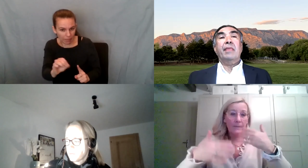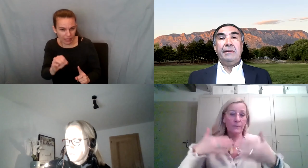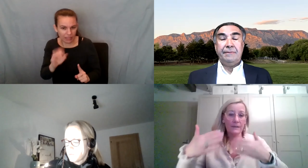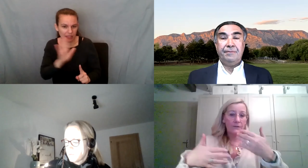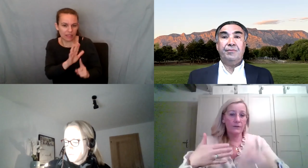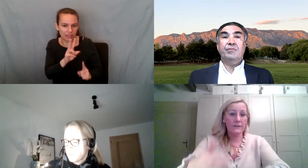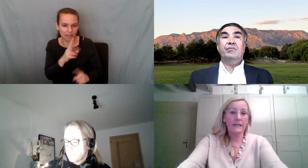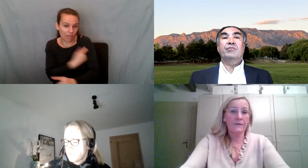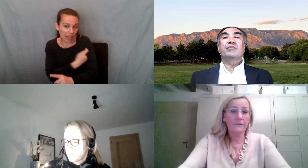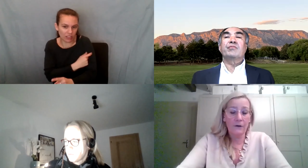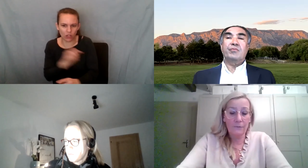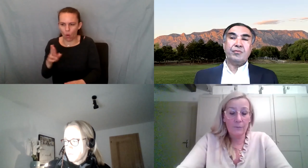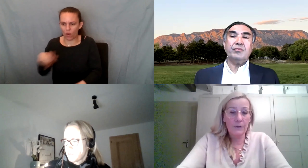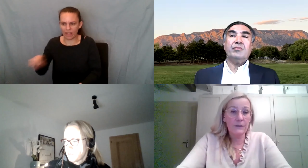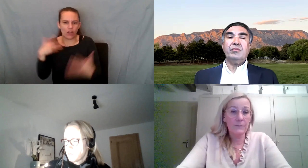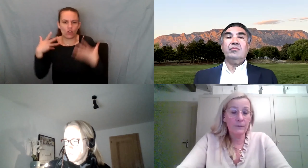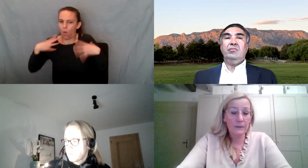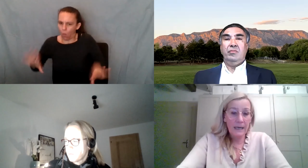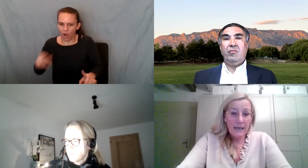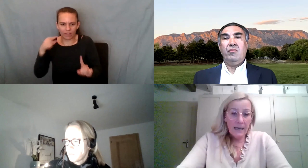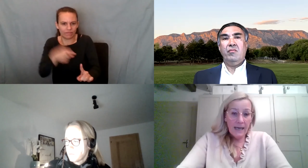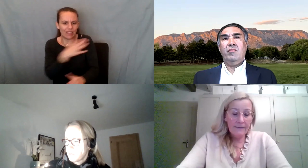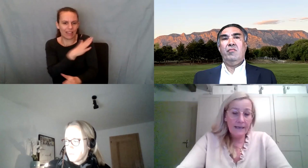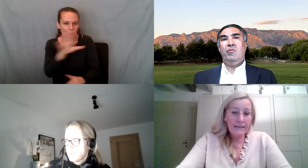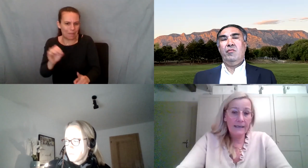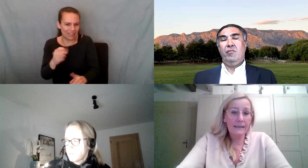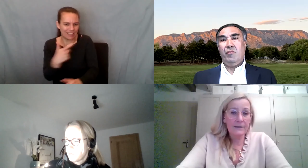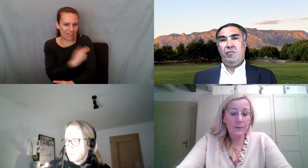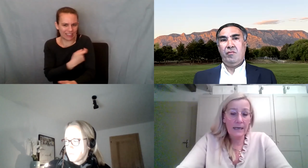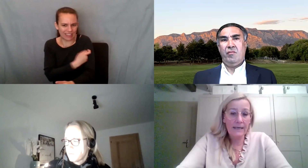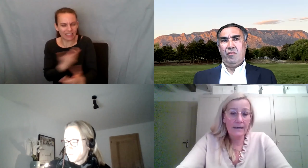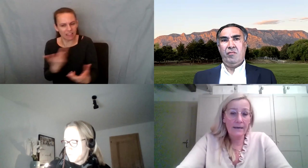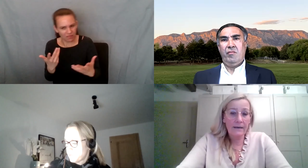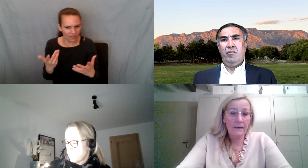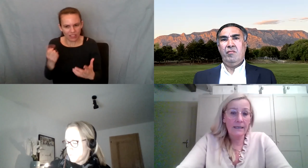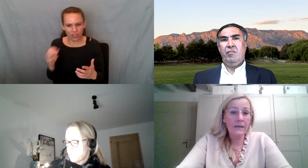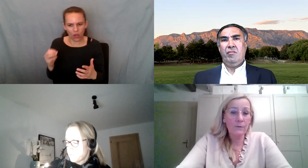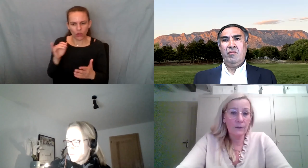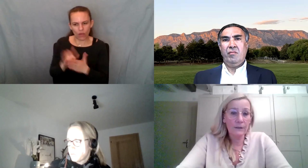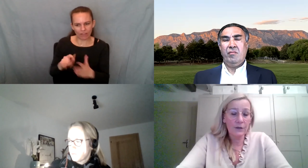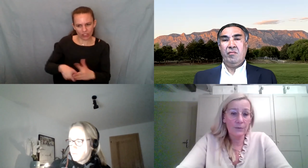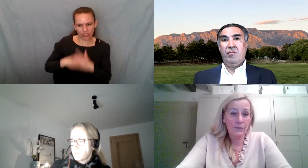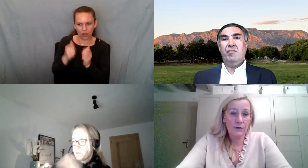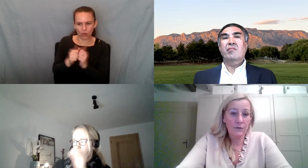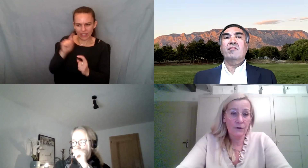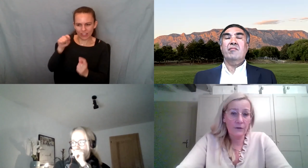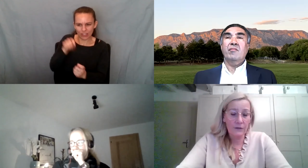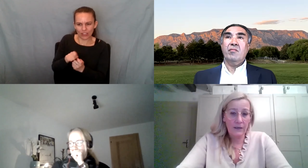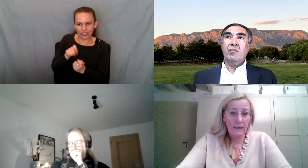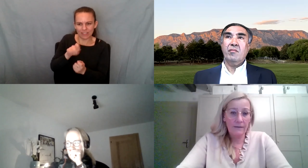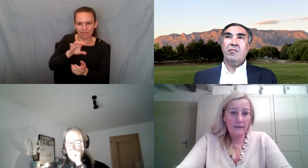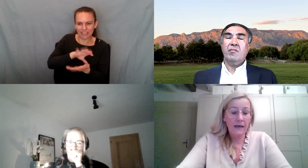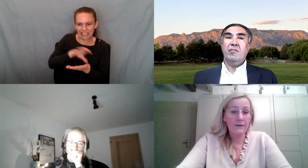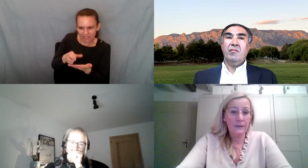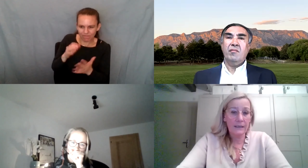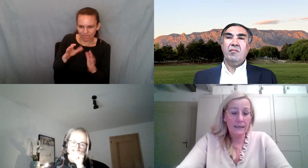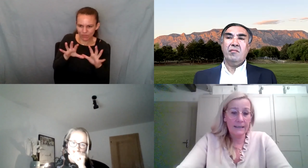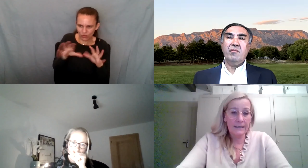you come in with a certain set of principles. And then it is really an equal distribution across